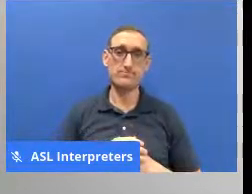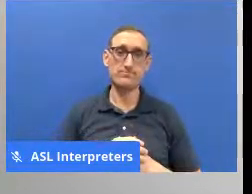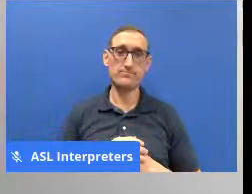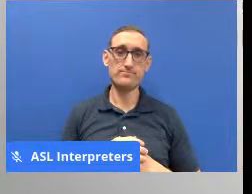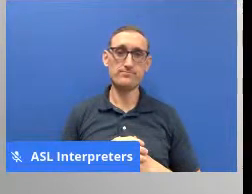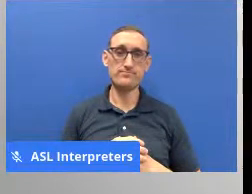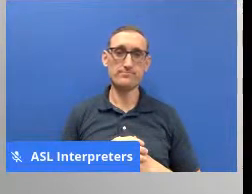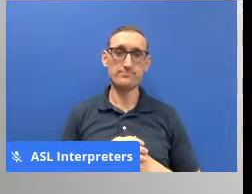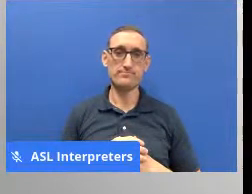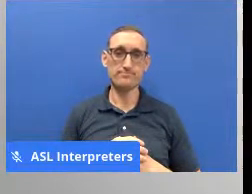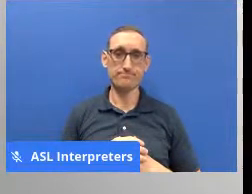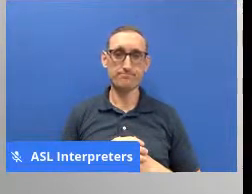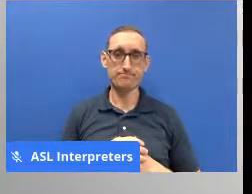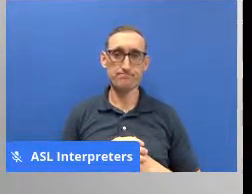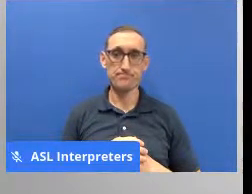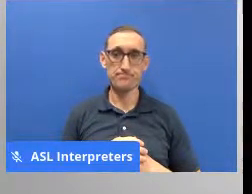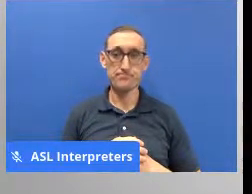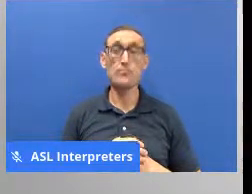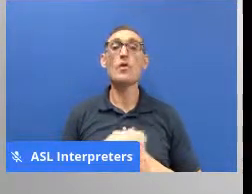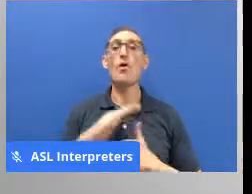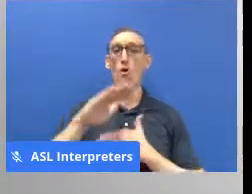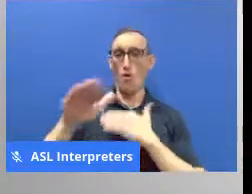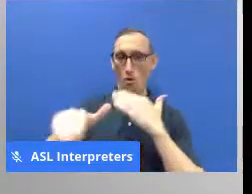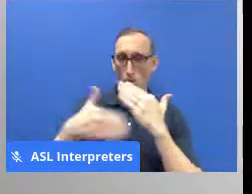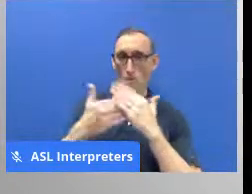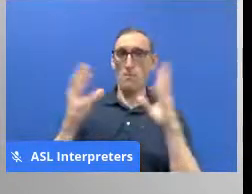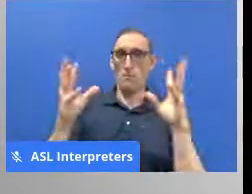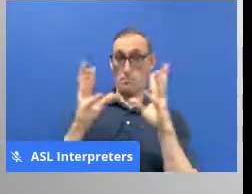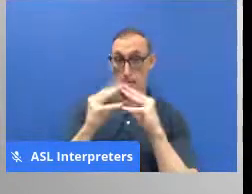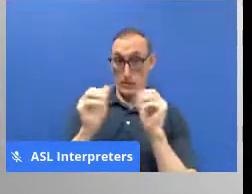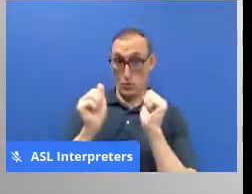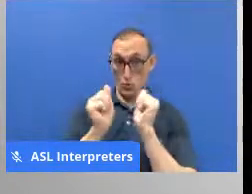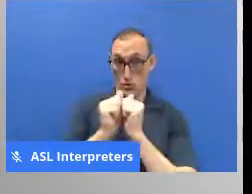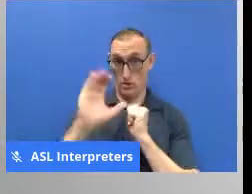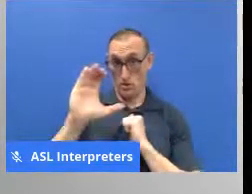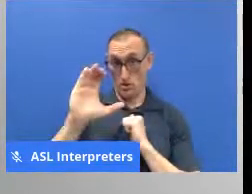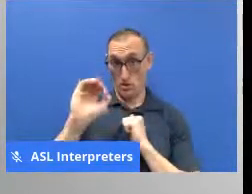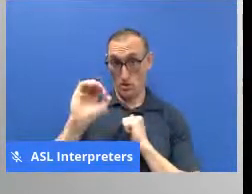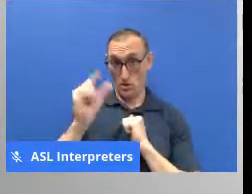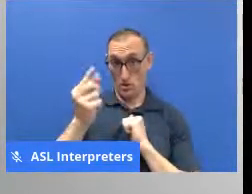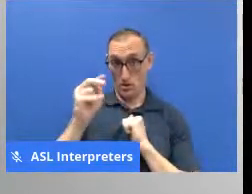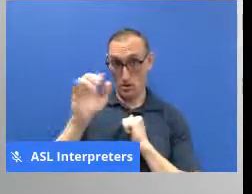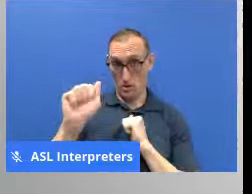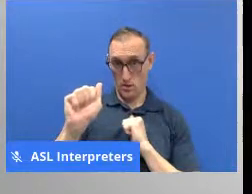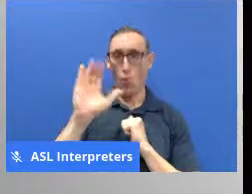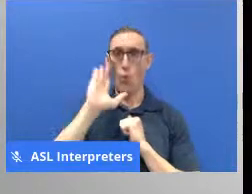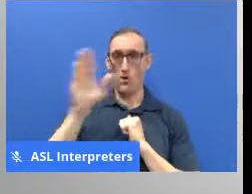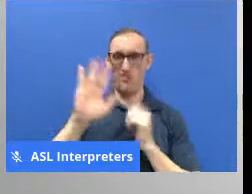Yes, all of our meetings with Cognia are virtual. It's a total virtual review.